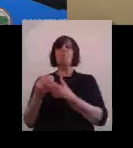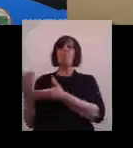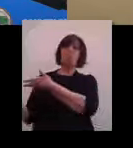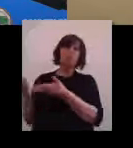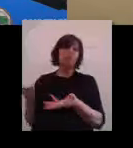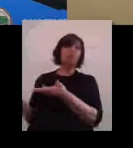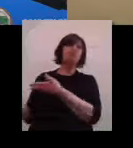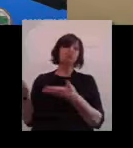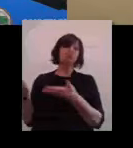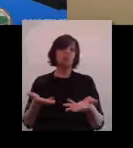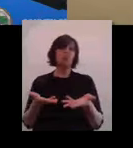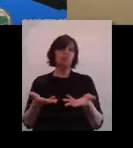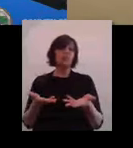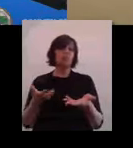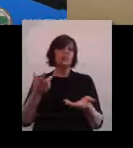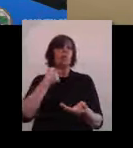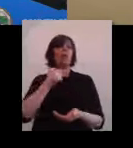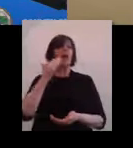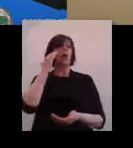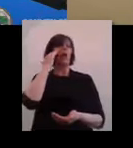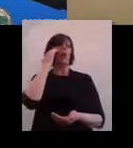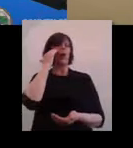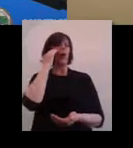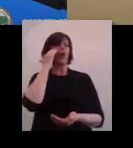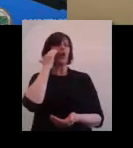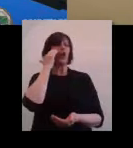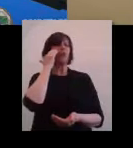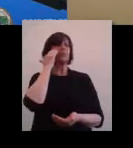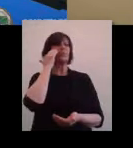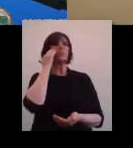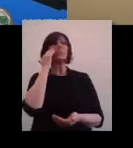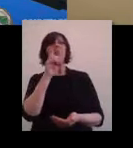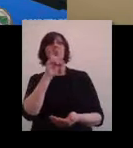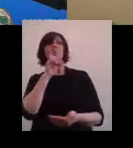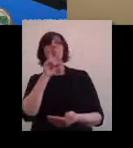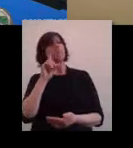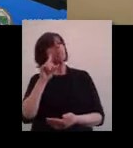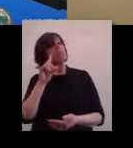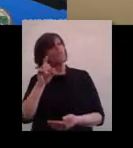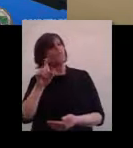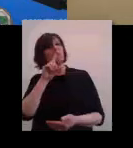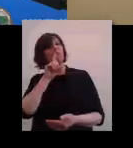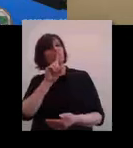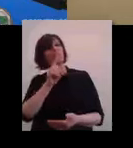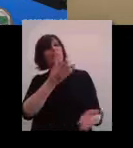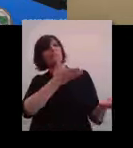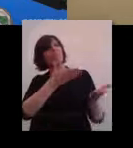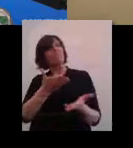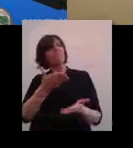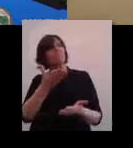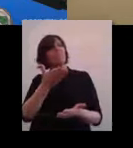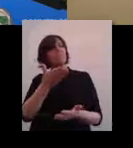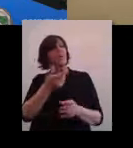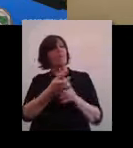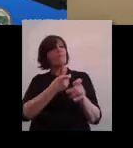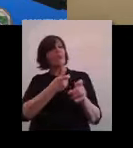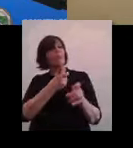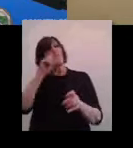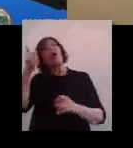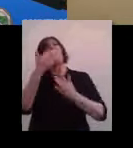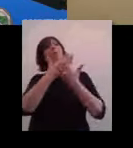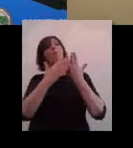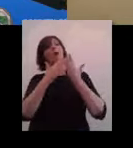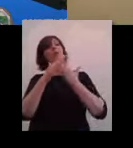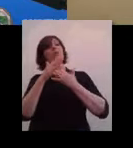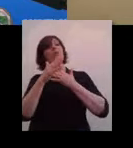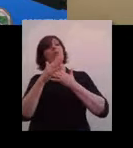are aware of a number of what appear to be real shipments, including some that are coming from other parts of the United States, not Taiwan or